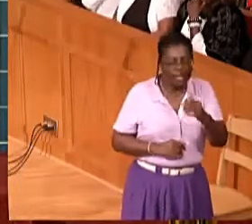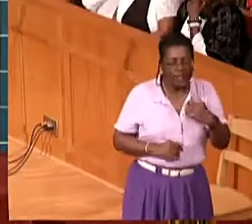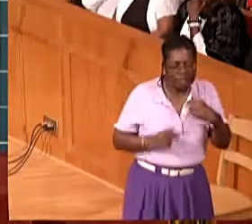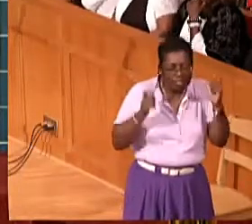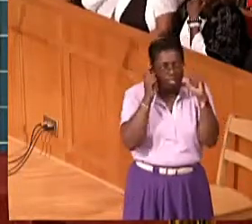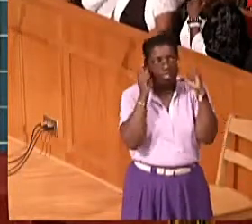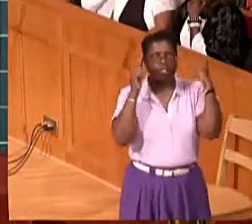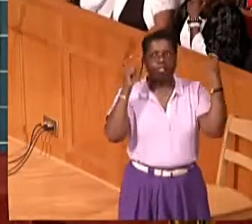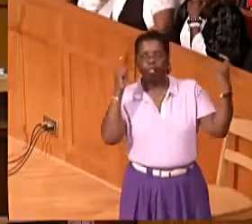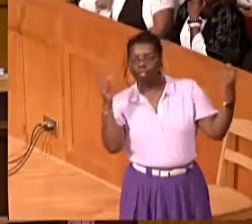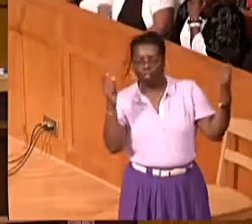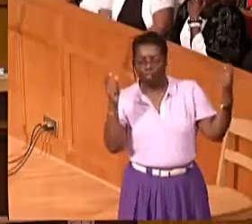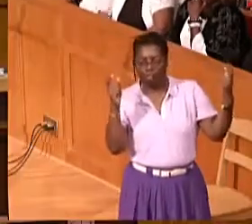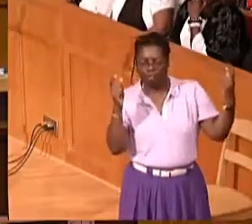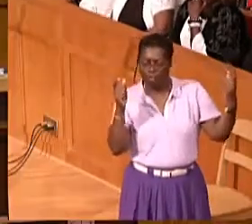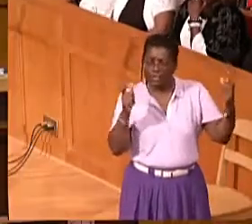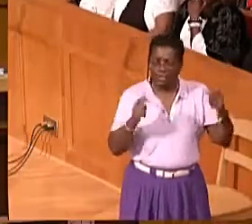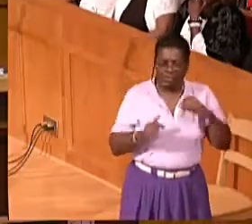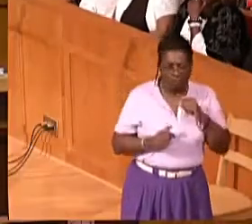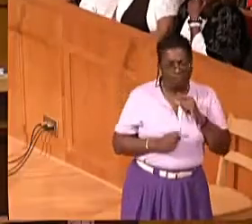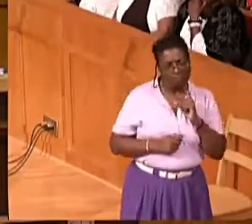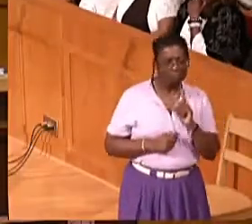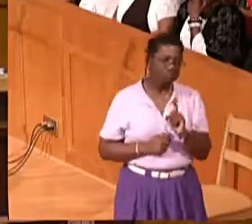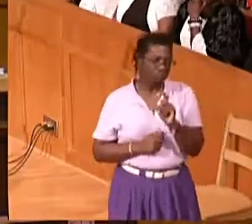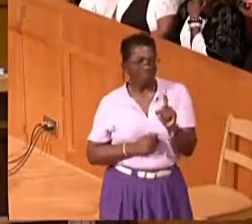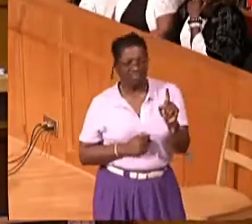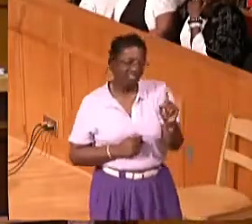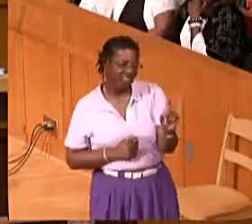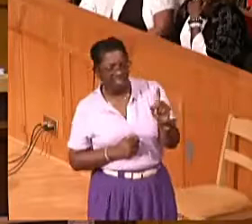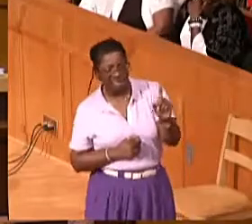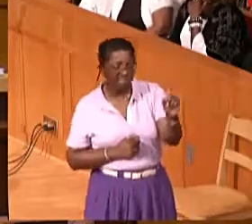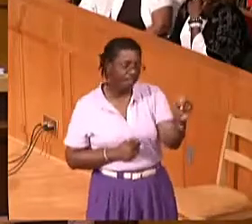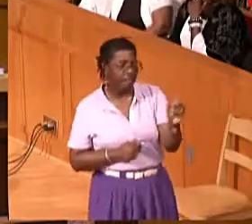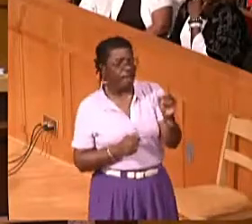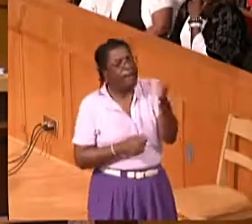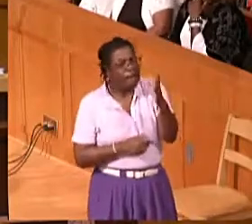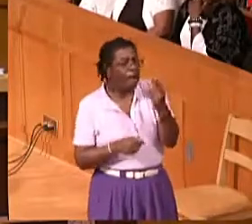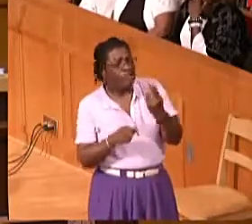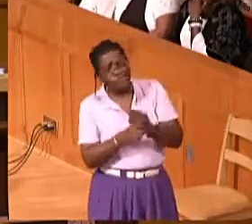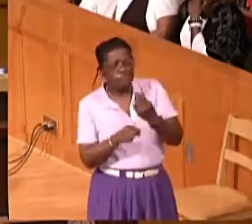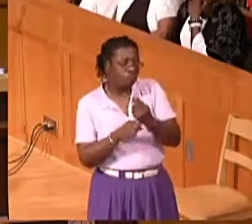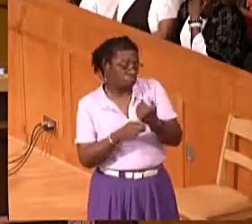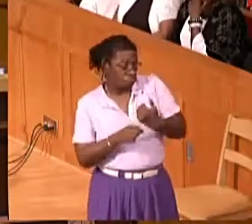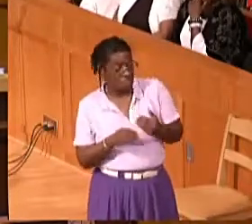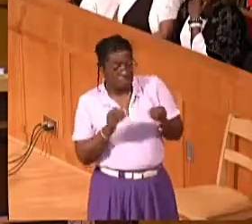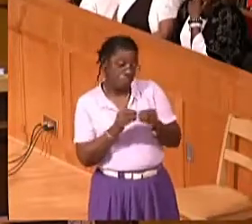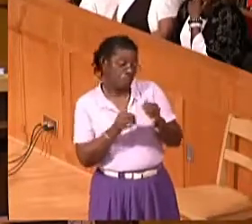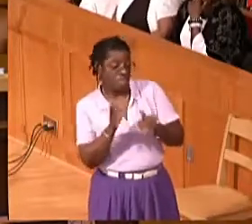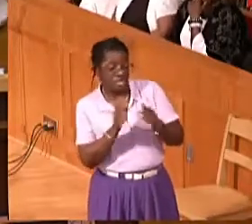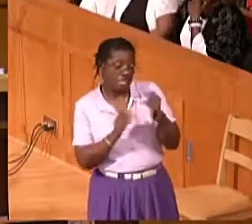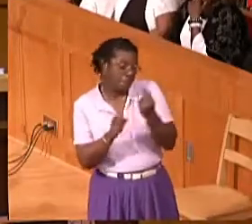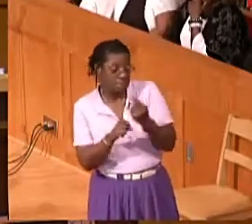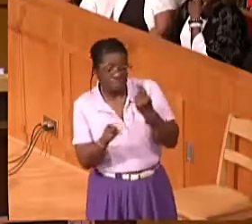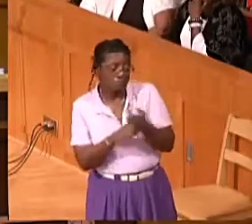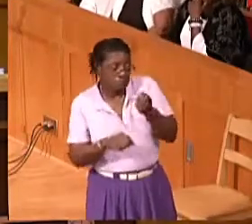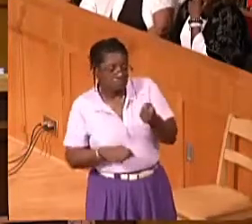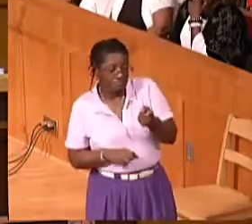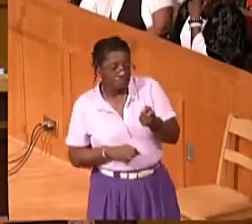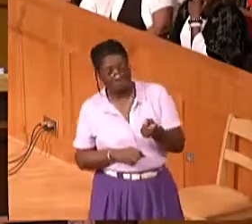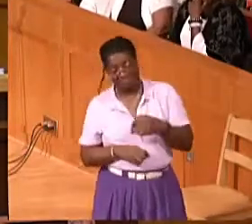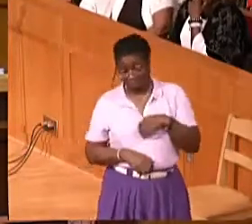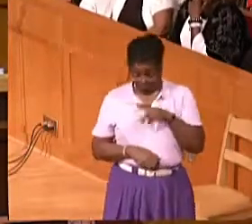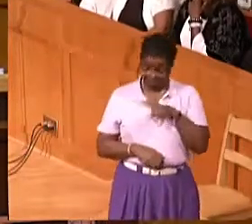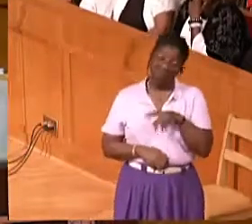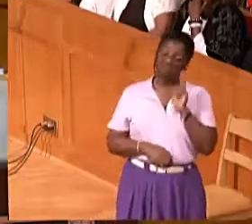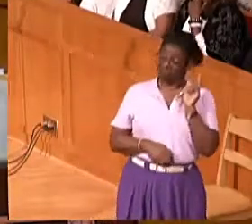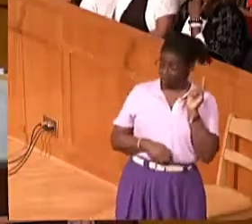So that I would not be walking around talking about God use me greater than he used you. Paul says he put a thorn in